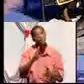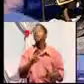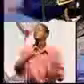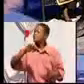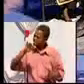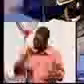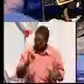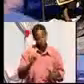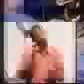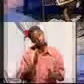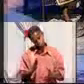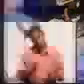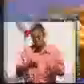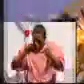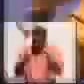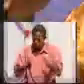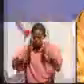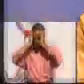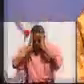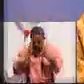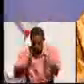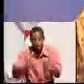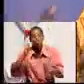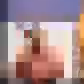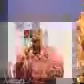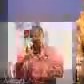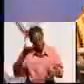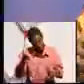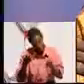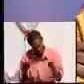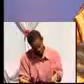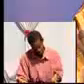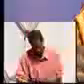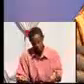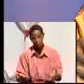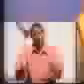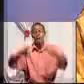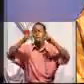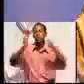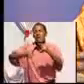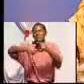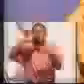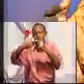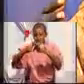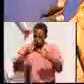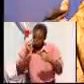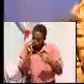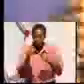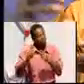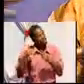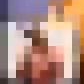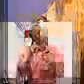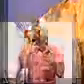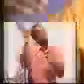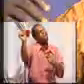concentrating on the greater Banjul area. But that notwithstanding, we will be going up country when the